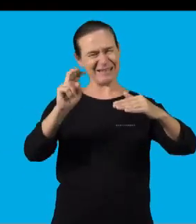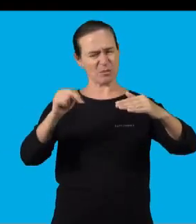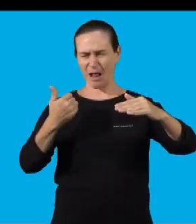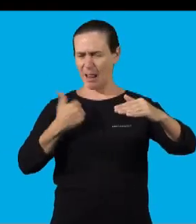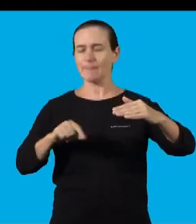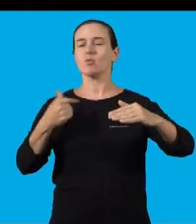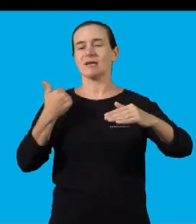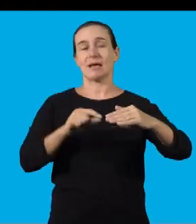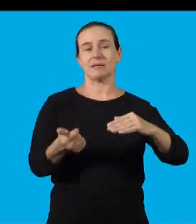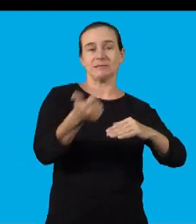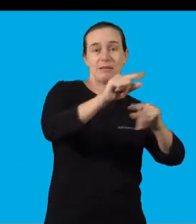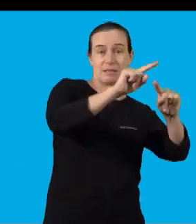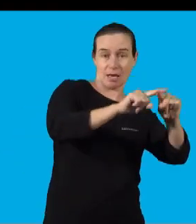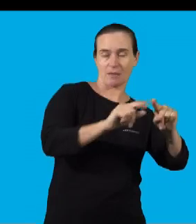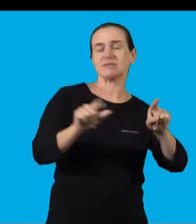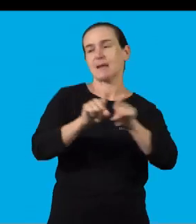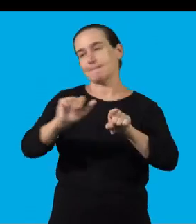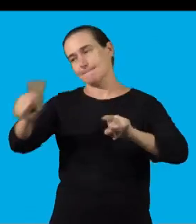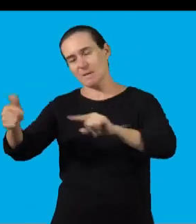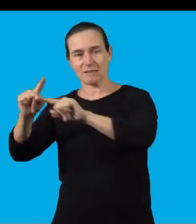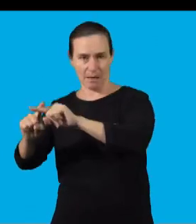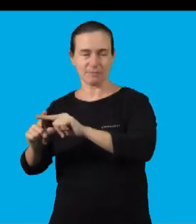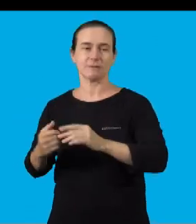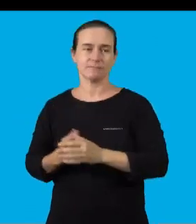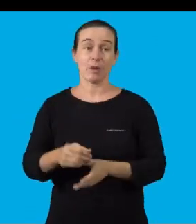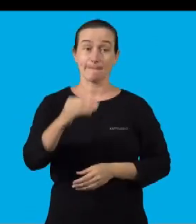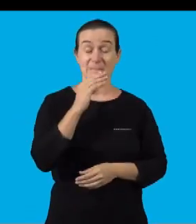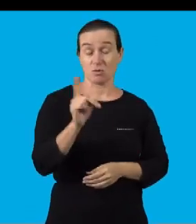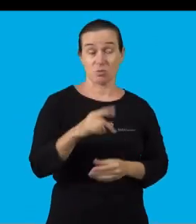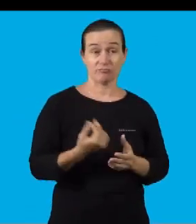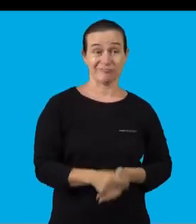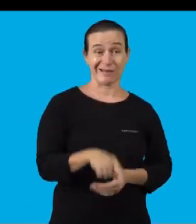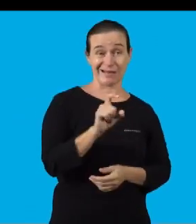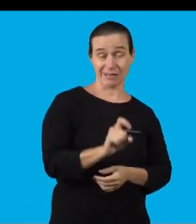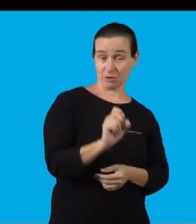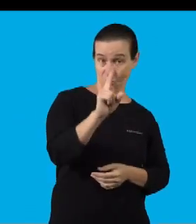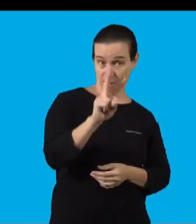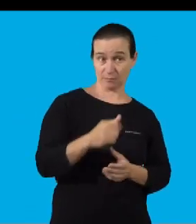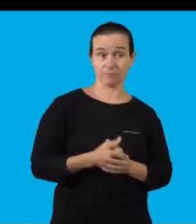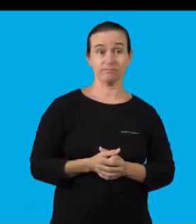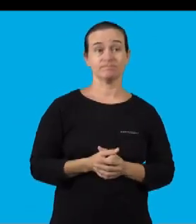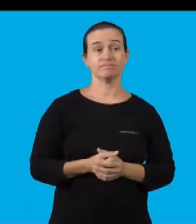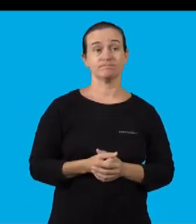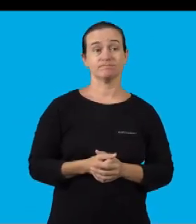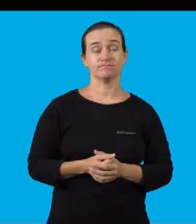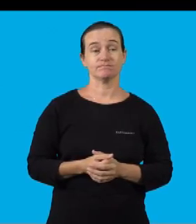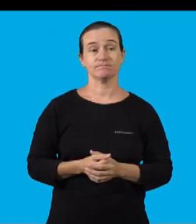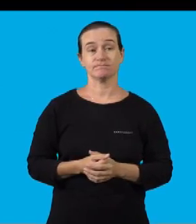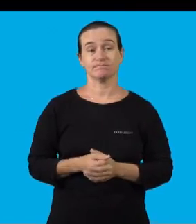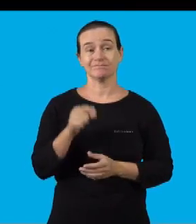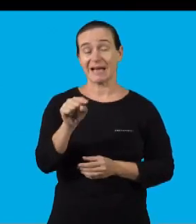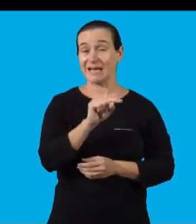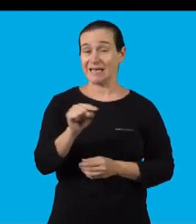multiply by the denominator on both sides. That is going to give us x squared. And that will